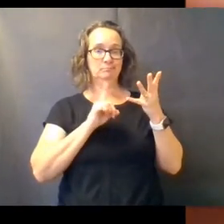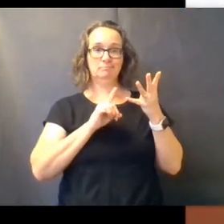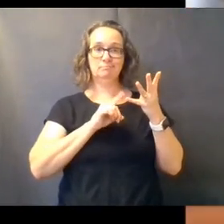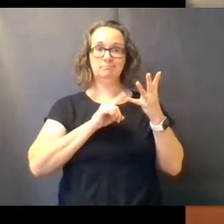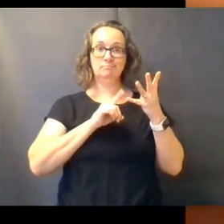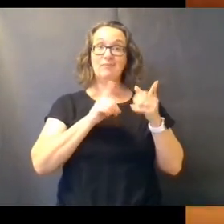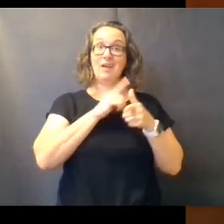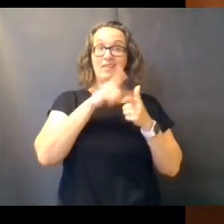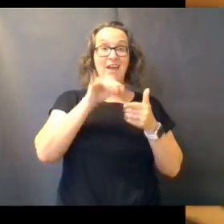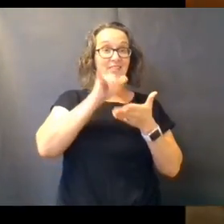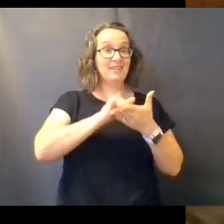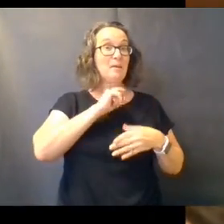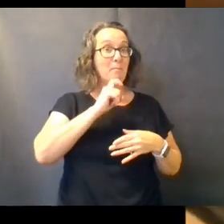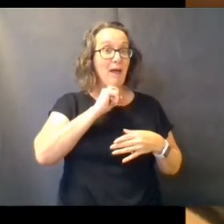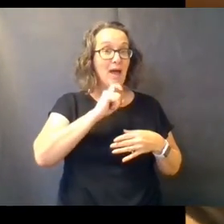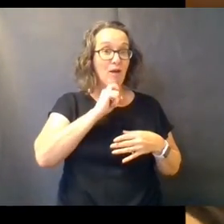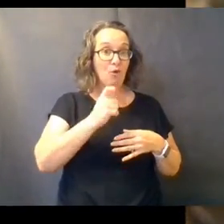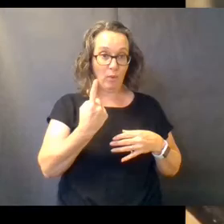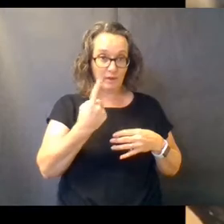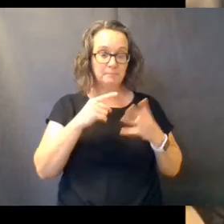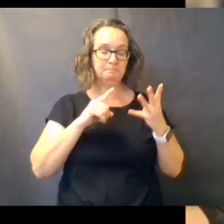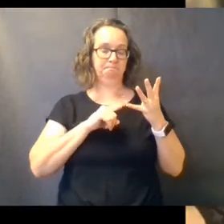And then this metal one